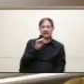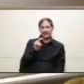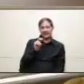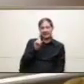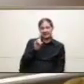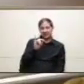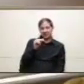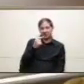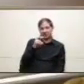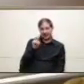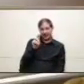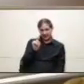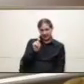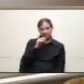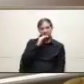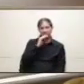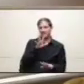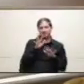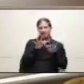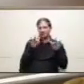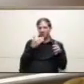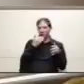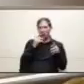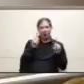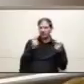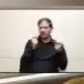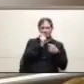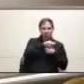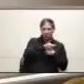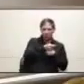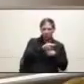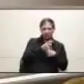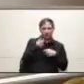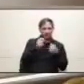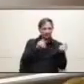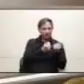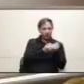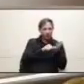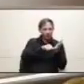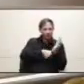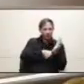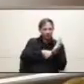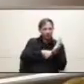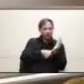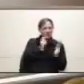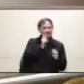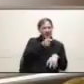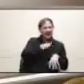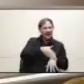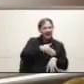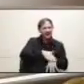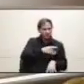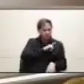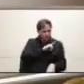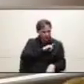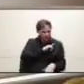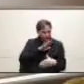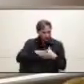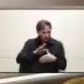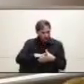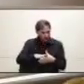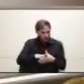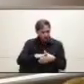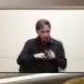support grant. What was the reason that that grant was paid that late? Was it something on